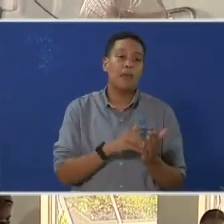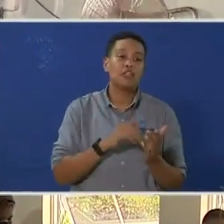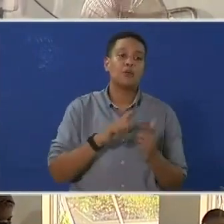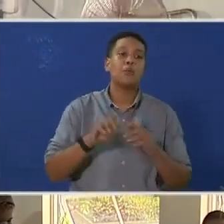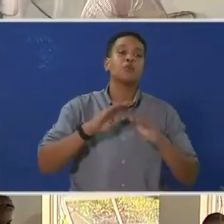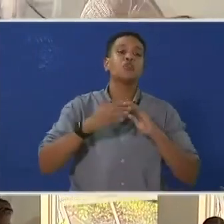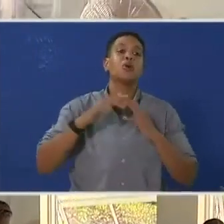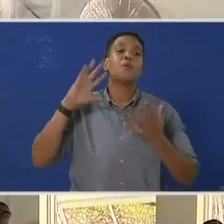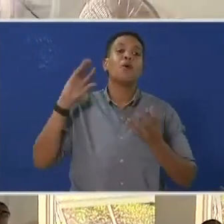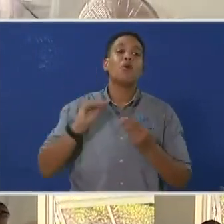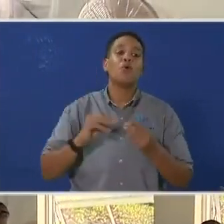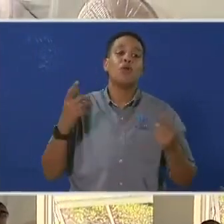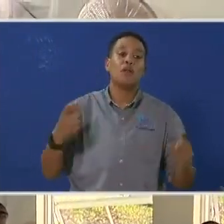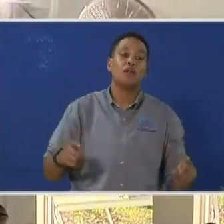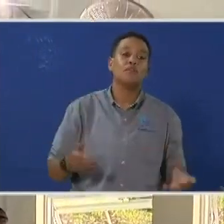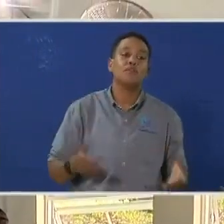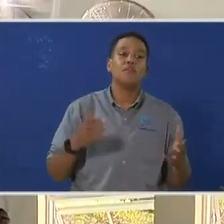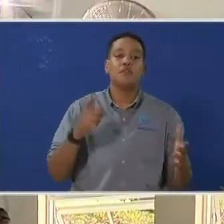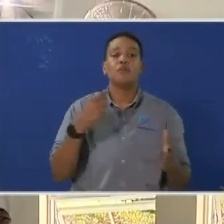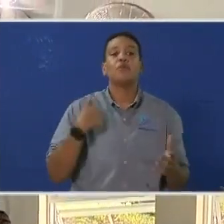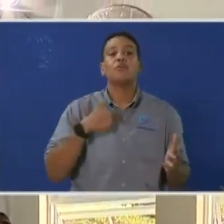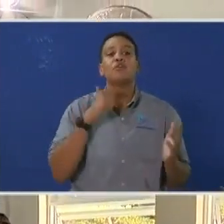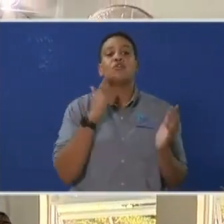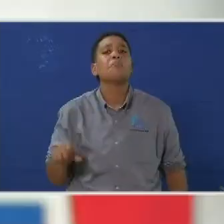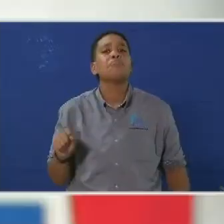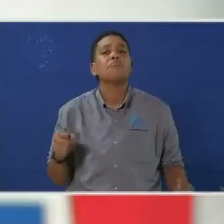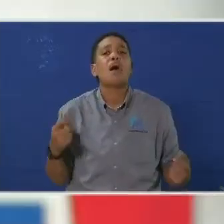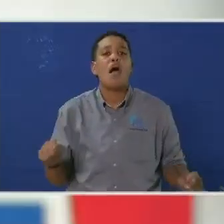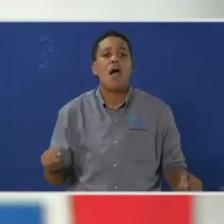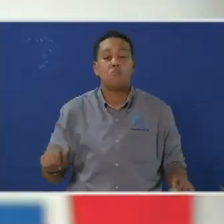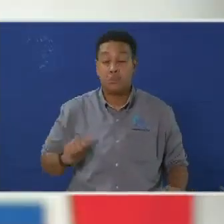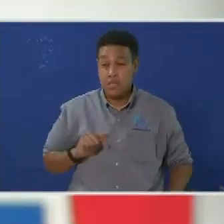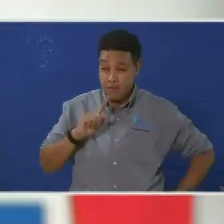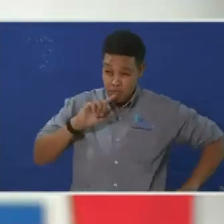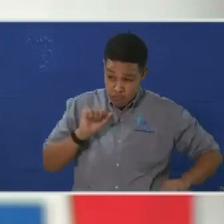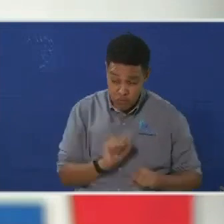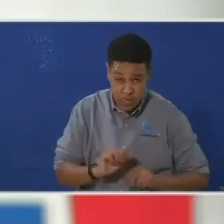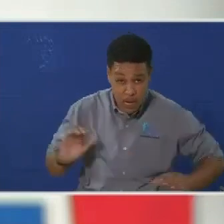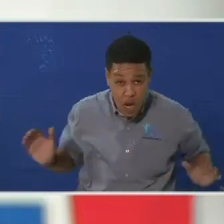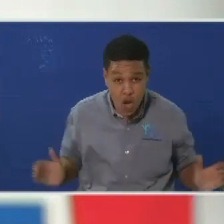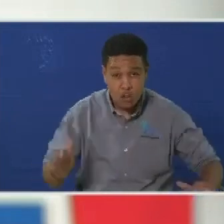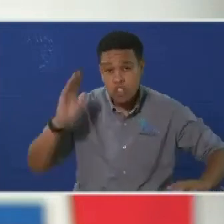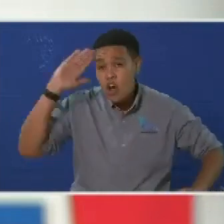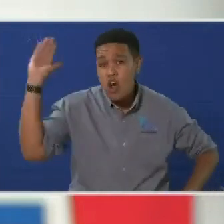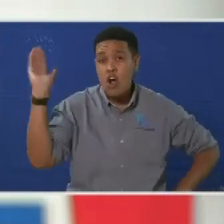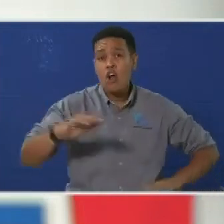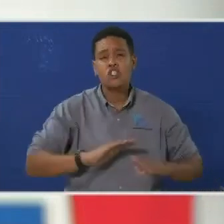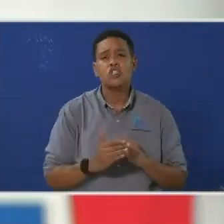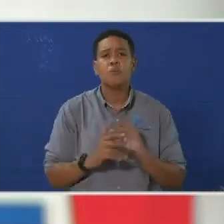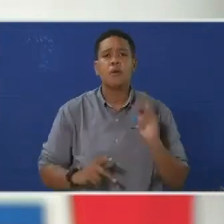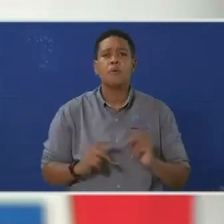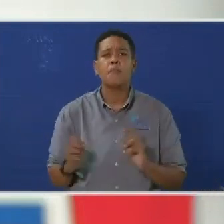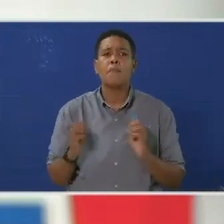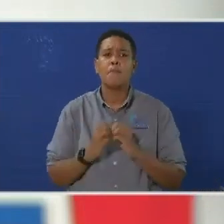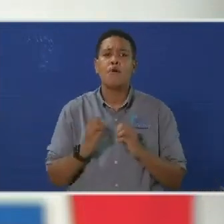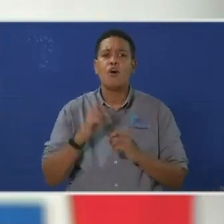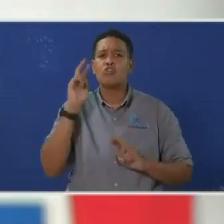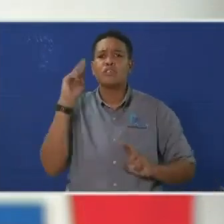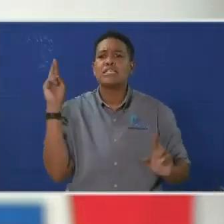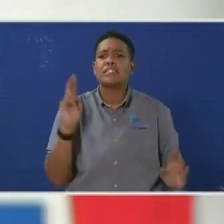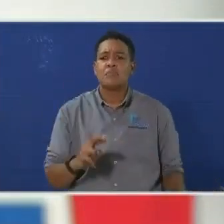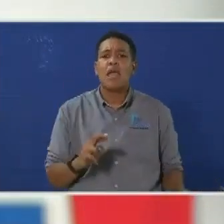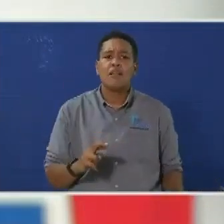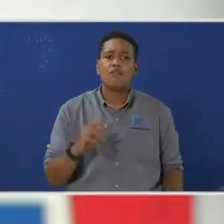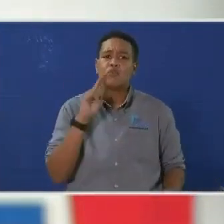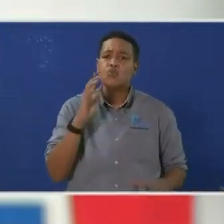Seniors, remain operational as a point of contact. I encourage all Jamaicans to be more respectful